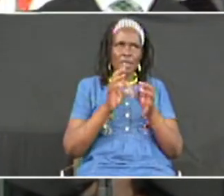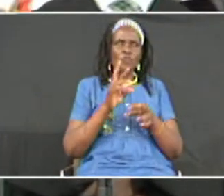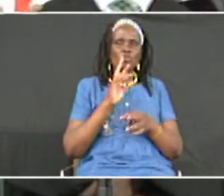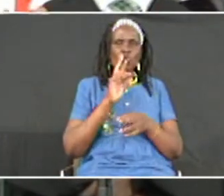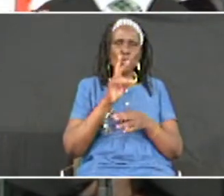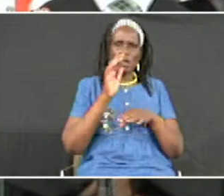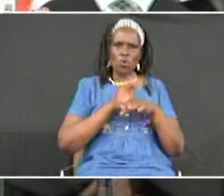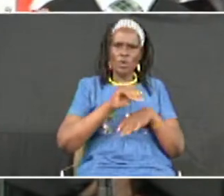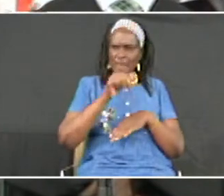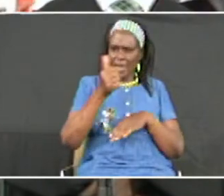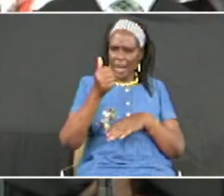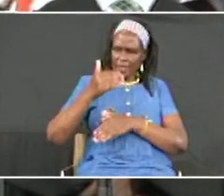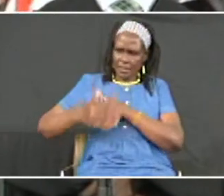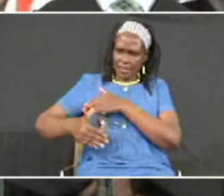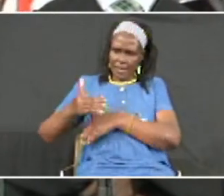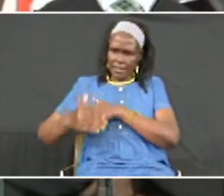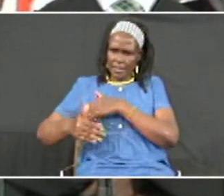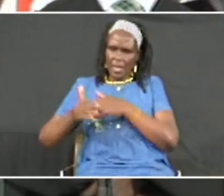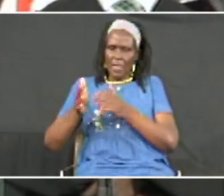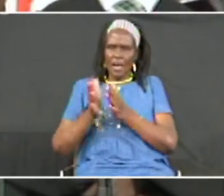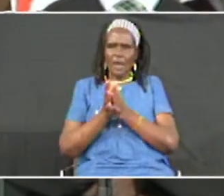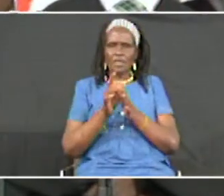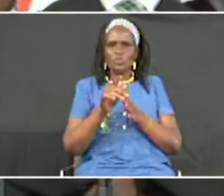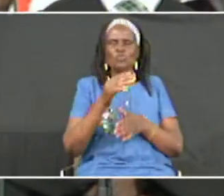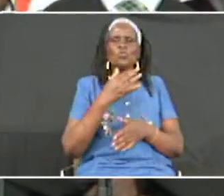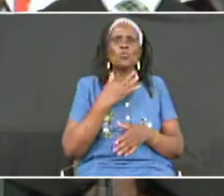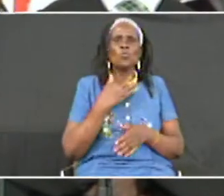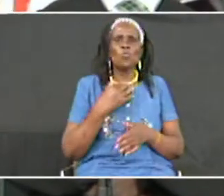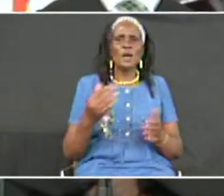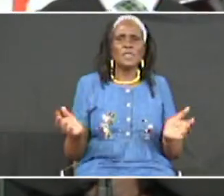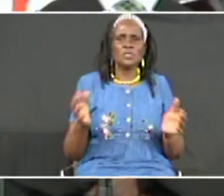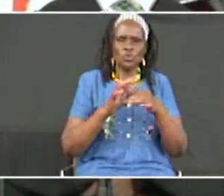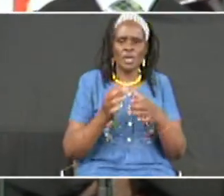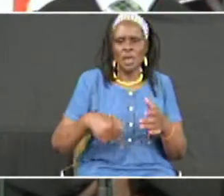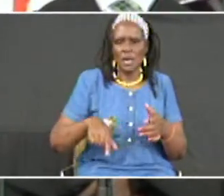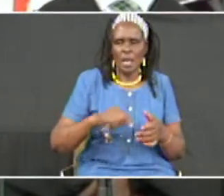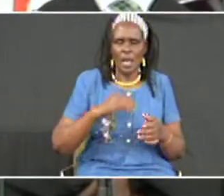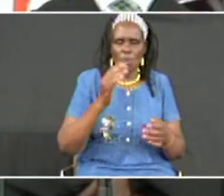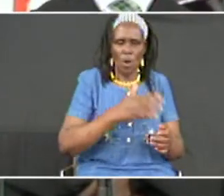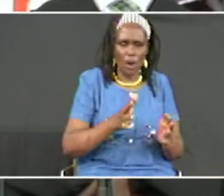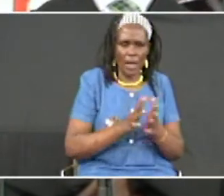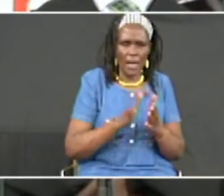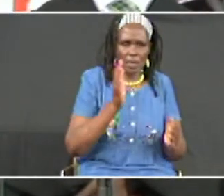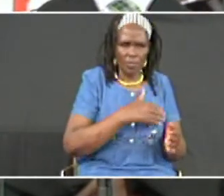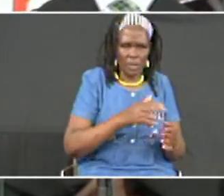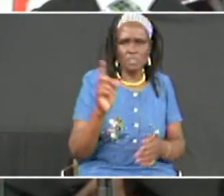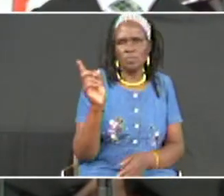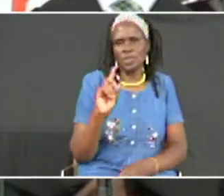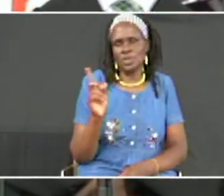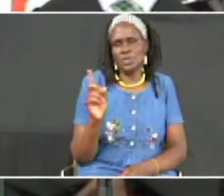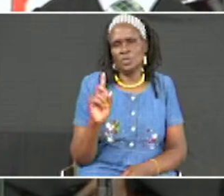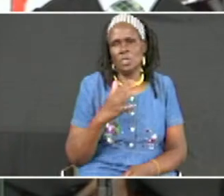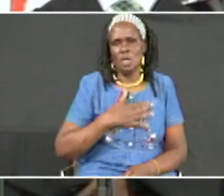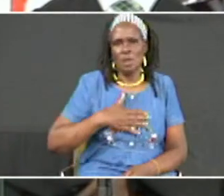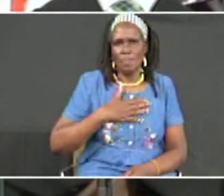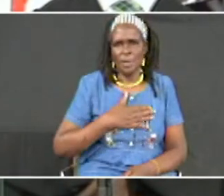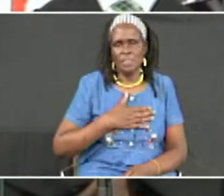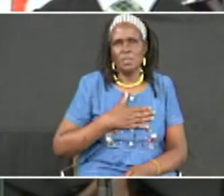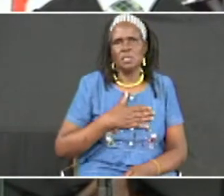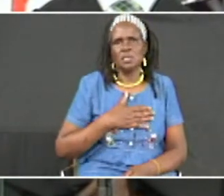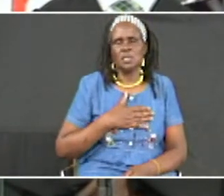side and you want to join our choir and our music ministries, please, as we go out, don't